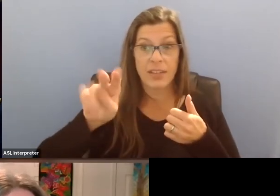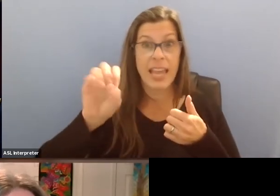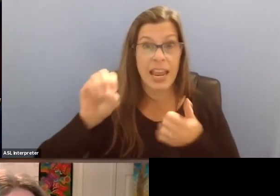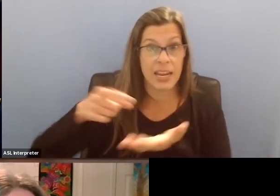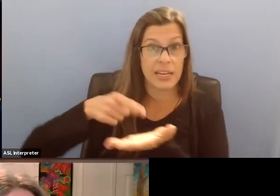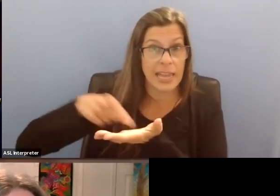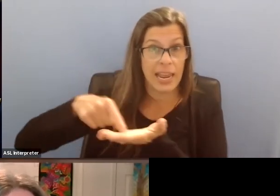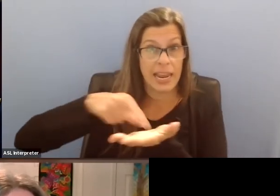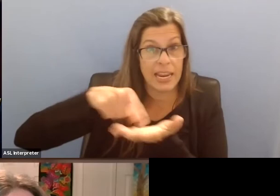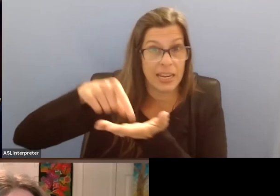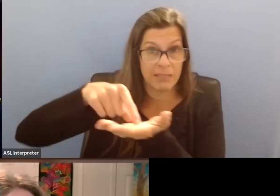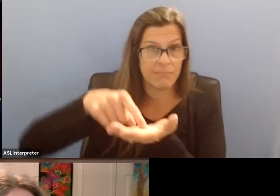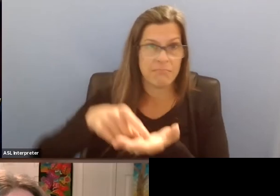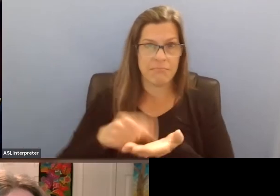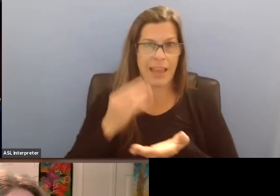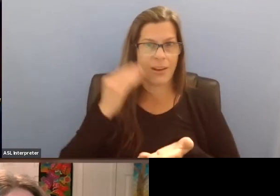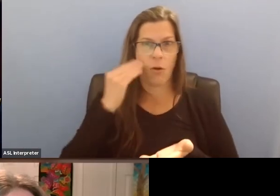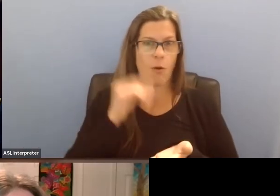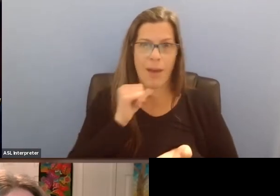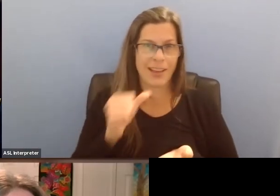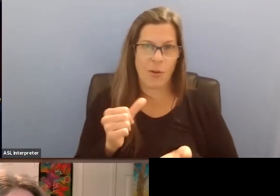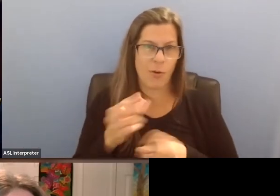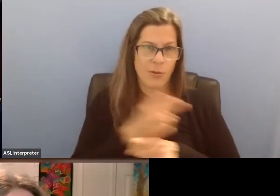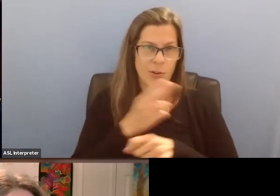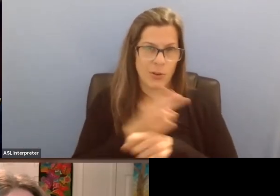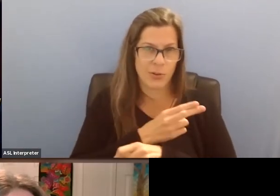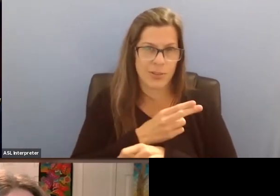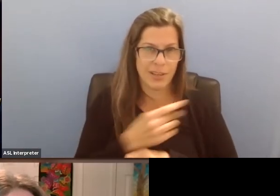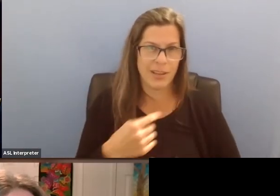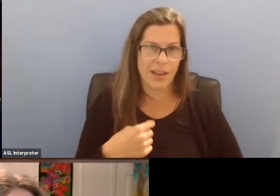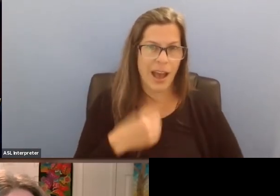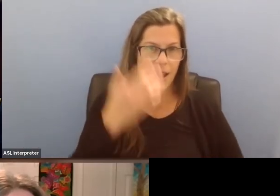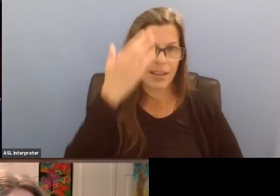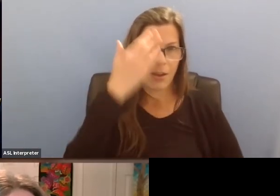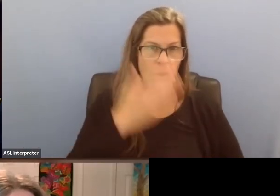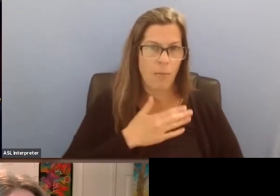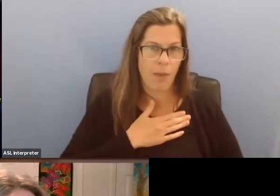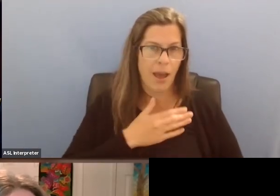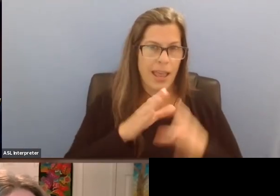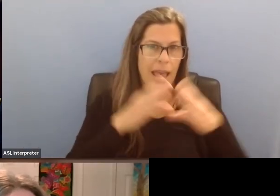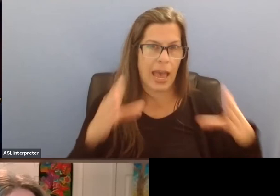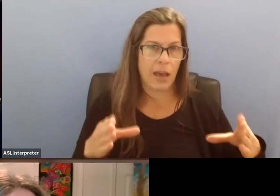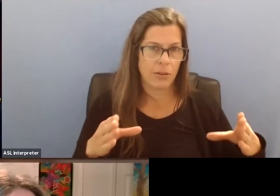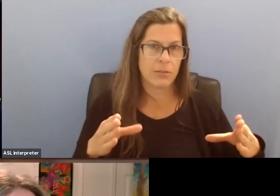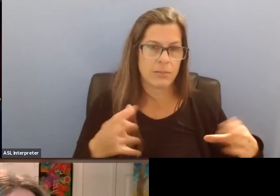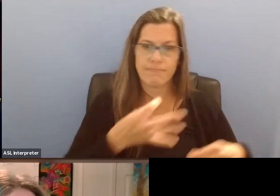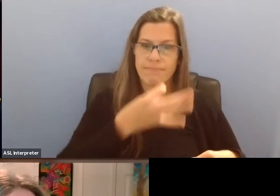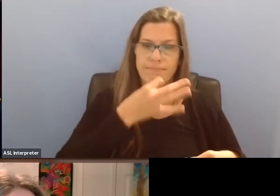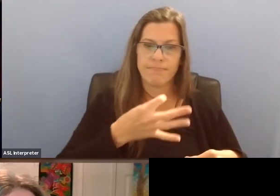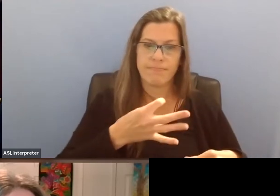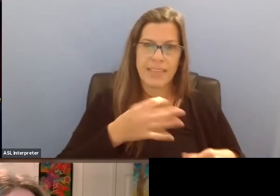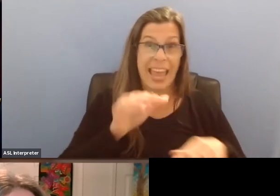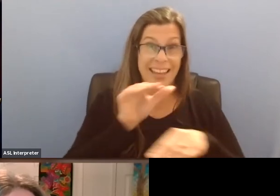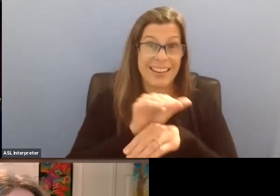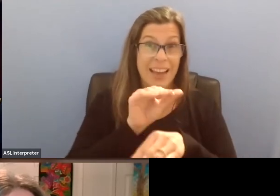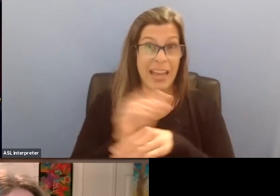the house. I know my house perfectly. I know it better than my wife does at night. I often kind of laugh to myself when